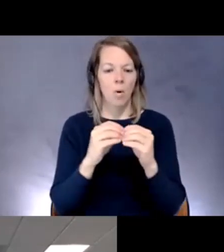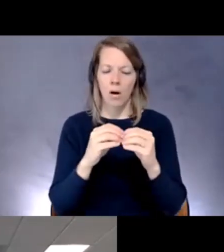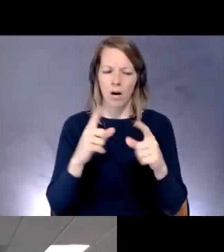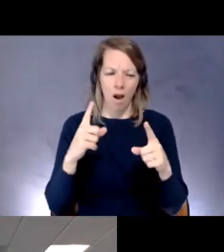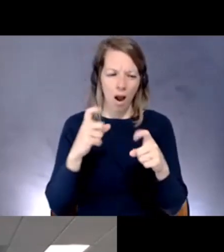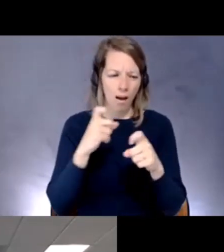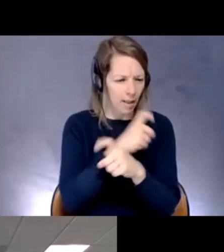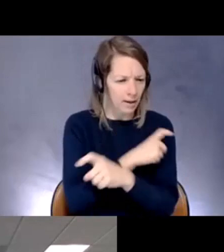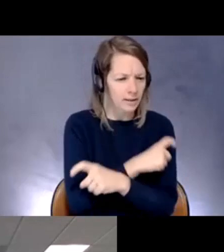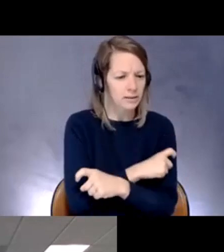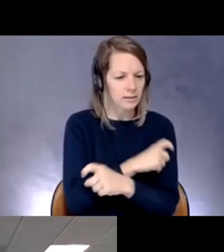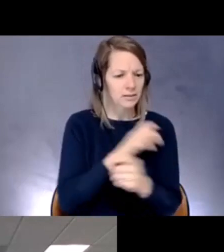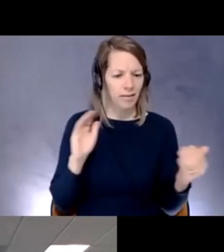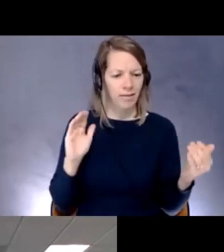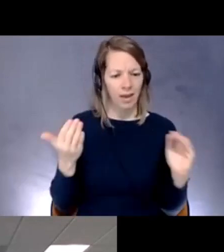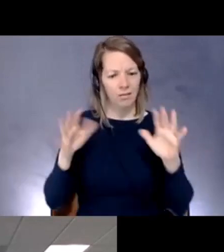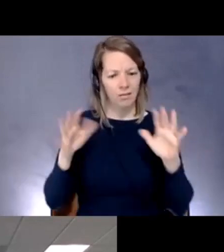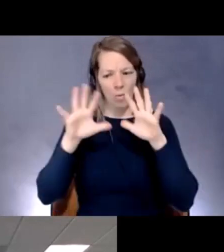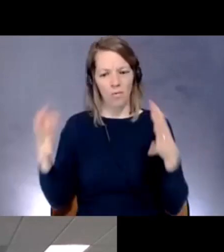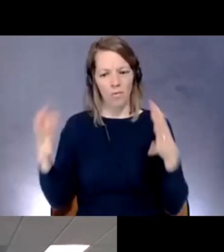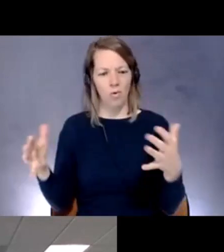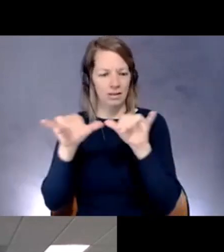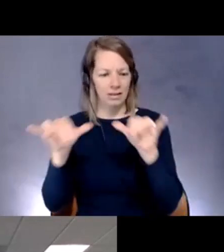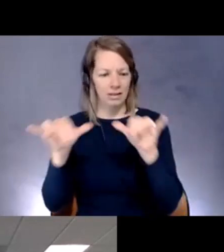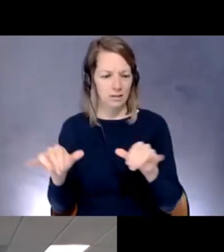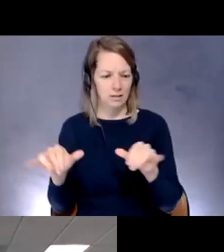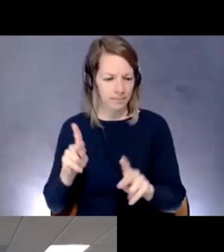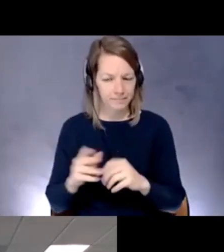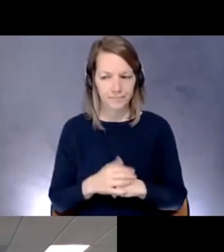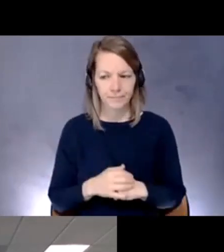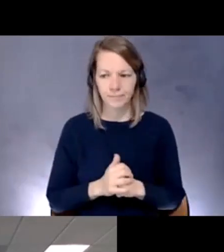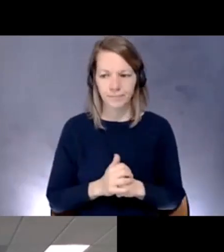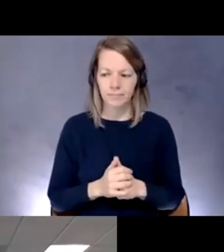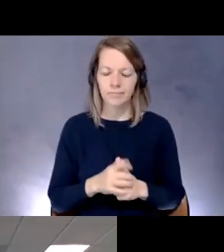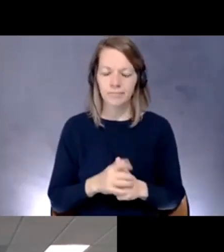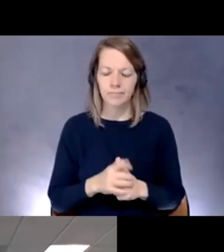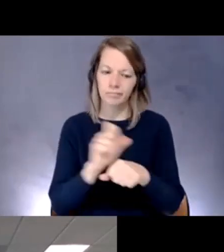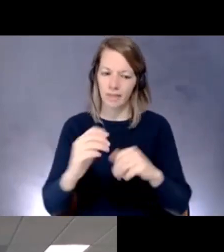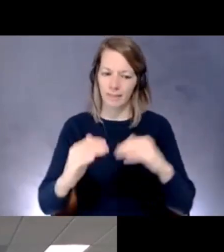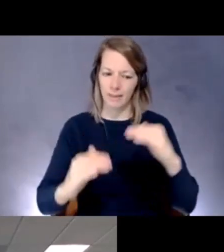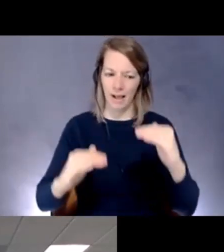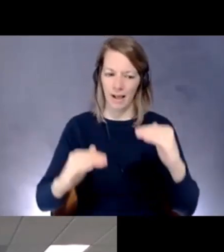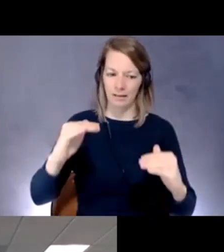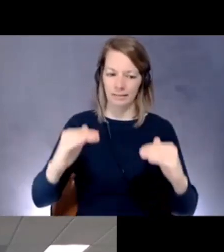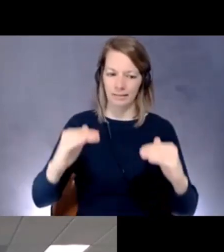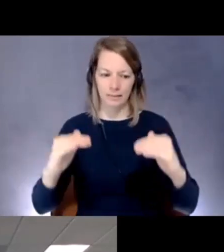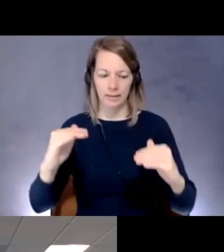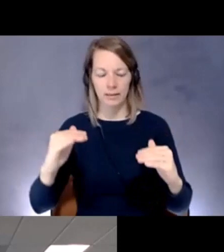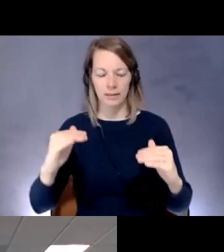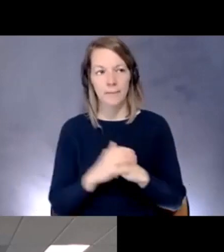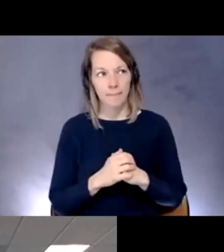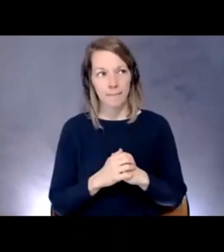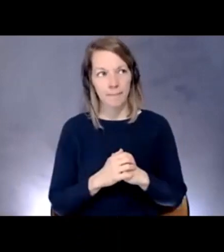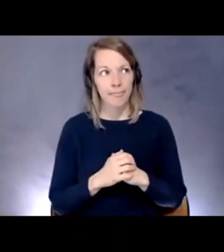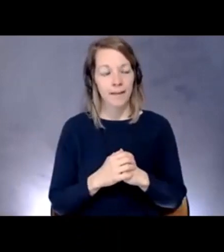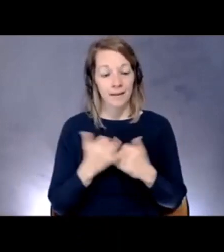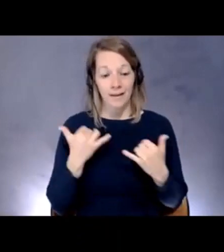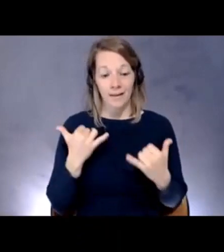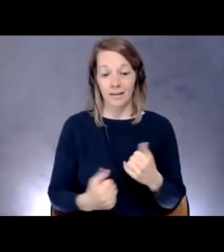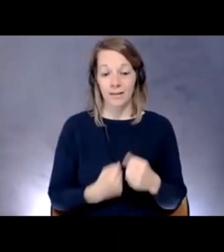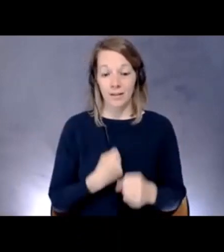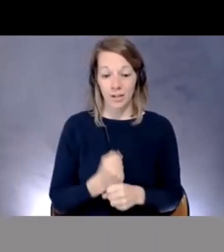complex than the overall system. So it is a balancing act. As I said, this year